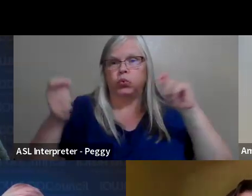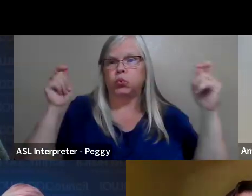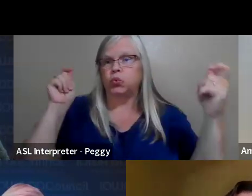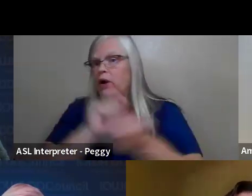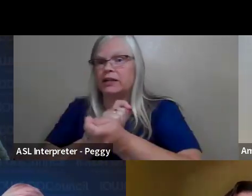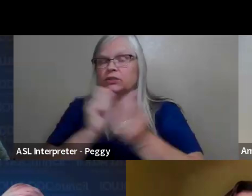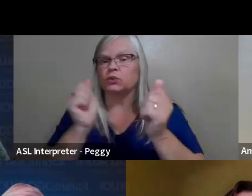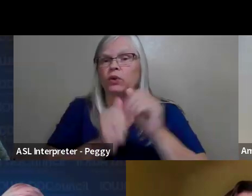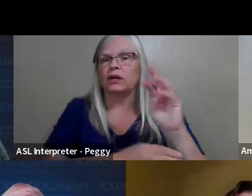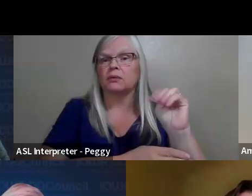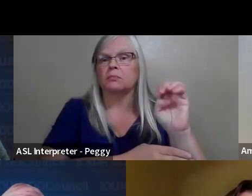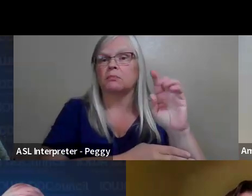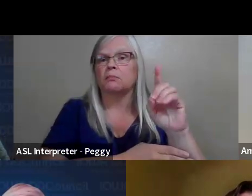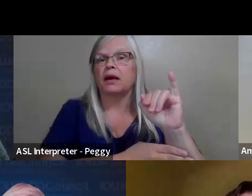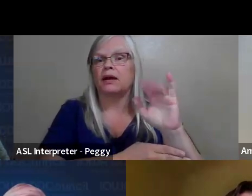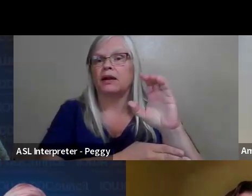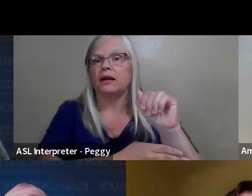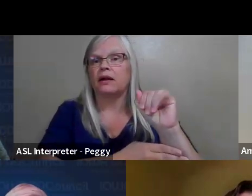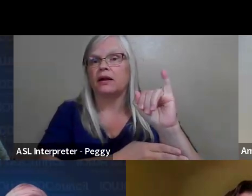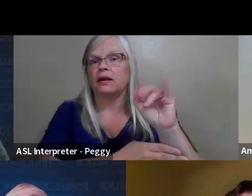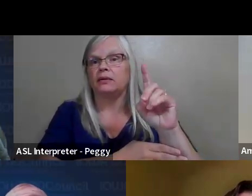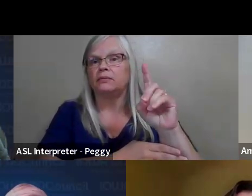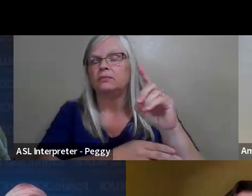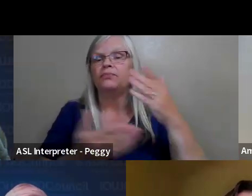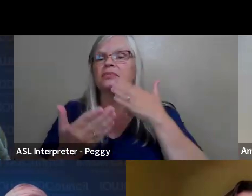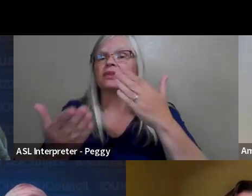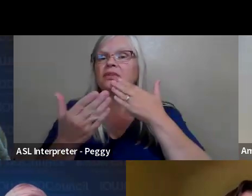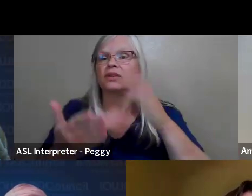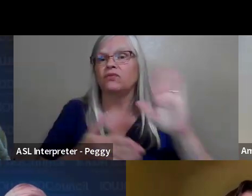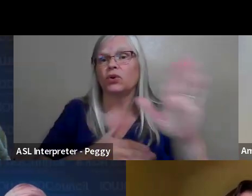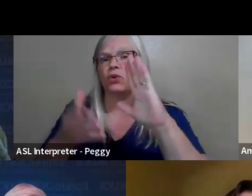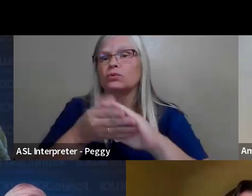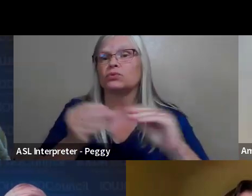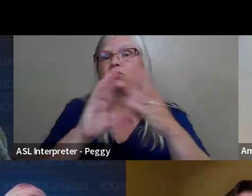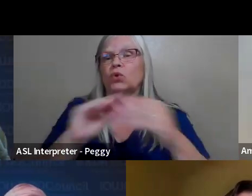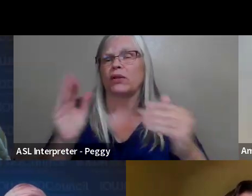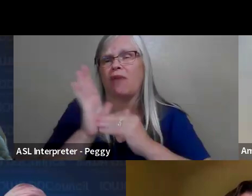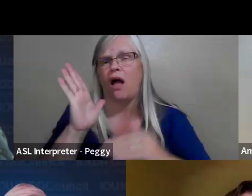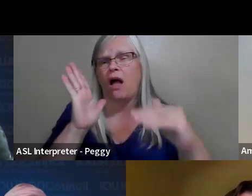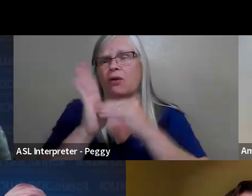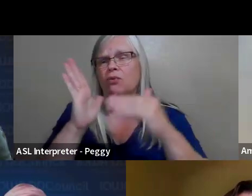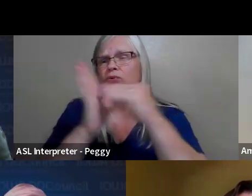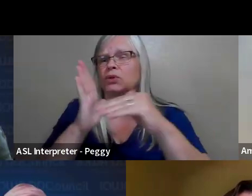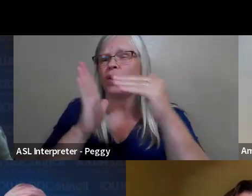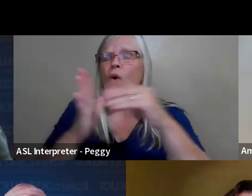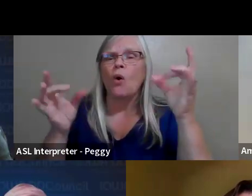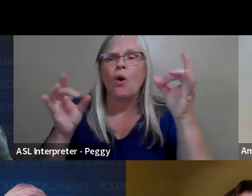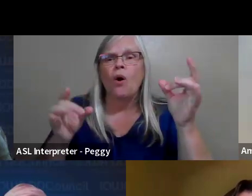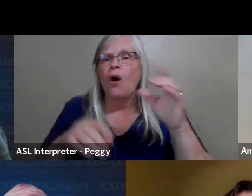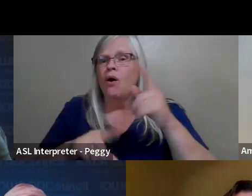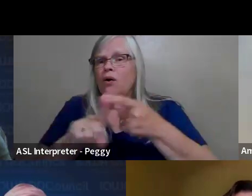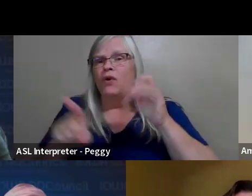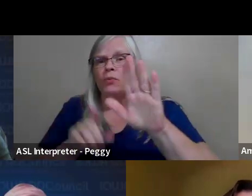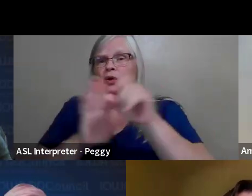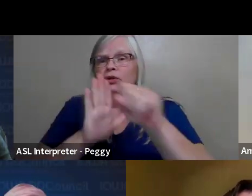Medicaid. I want to thank you all for the stories, literally thousands and thousands of stories from your state